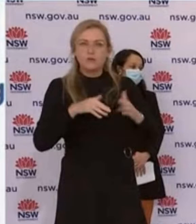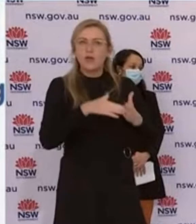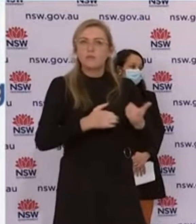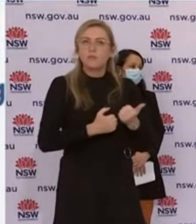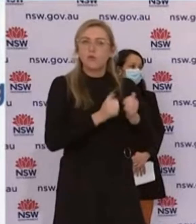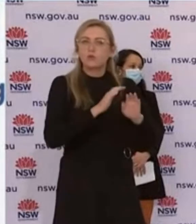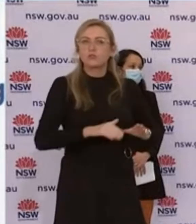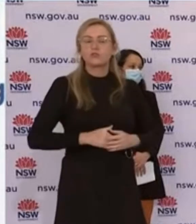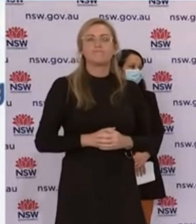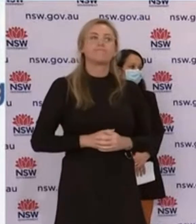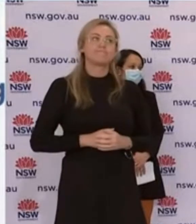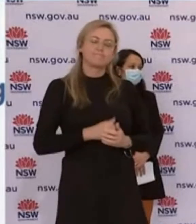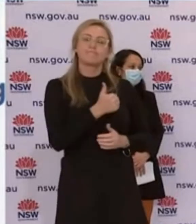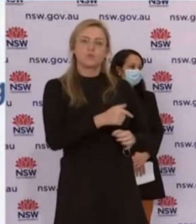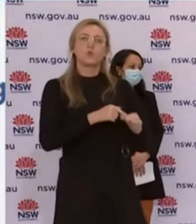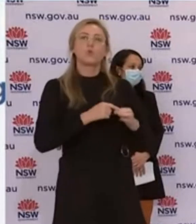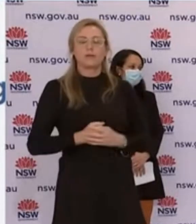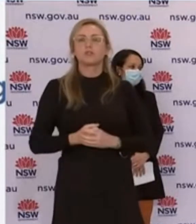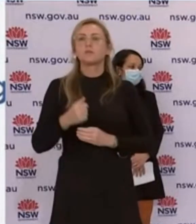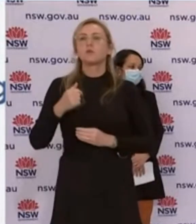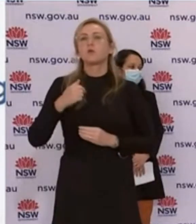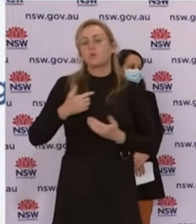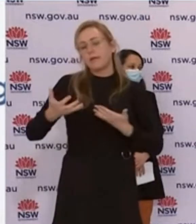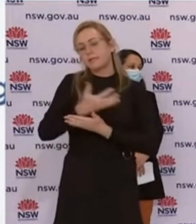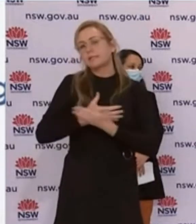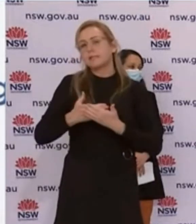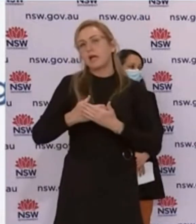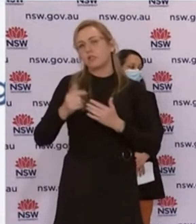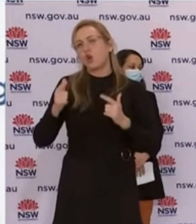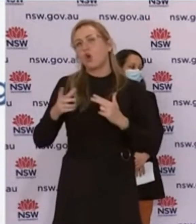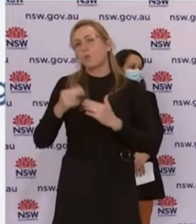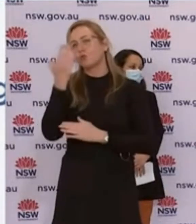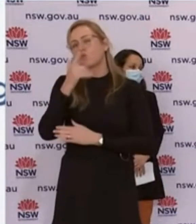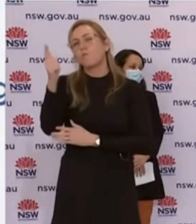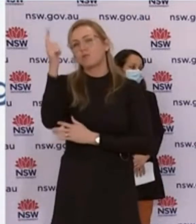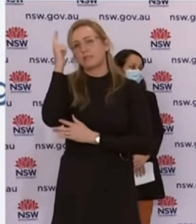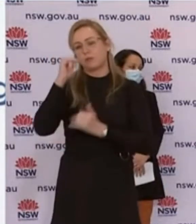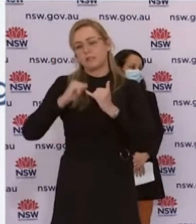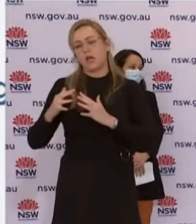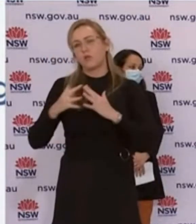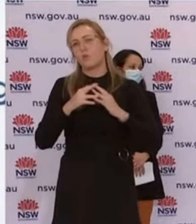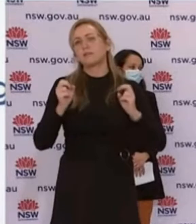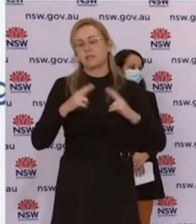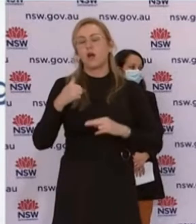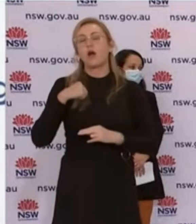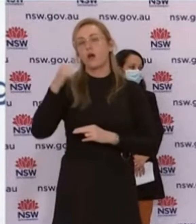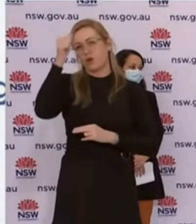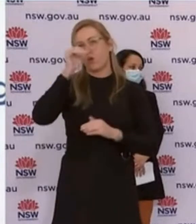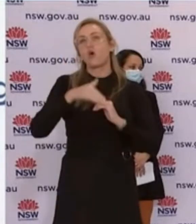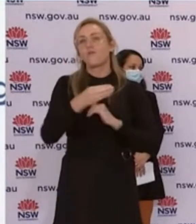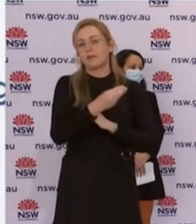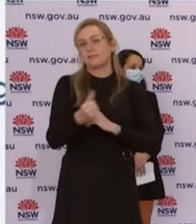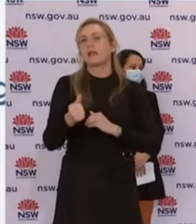having regular roundtables with principals from southwestern Sydney. And can I say I'm acutely aware of some of the challenges of